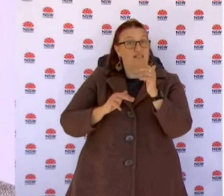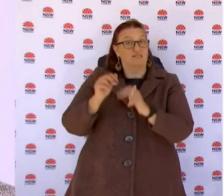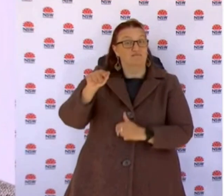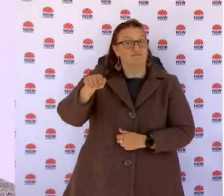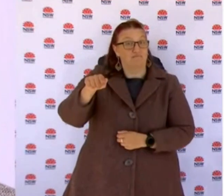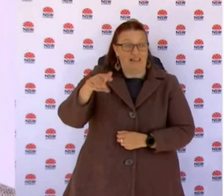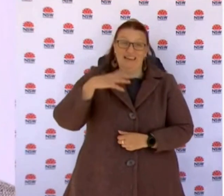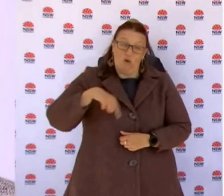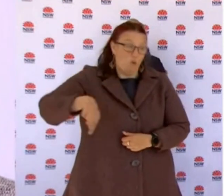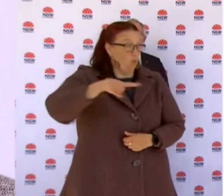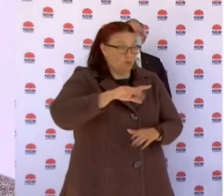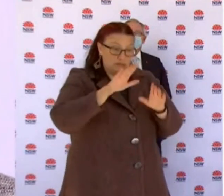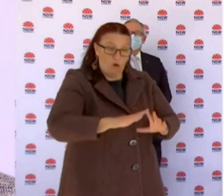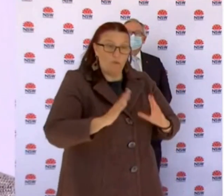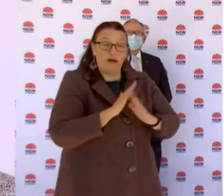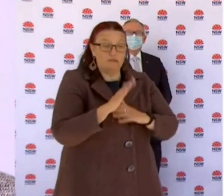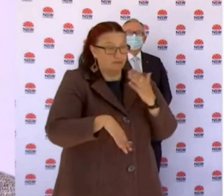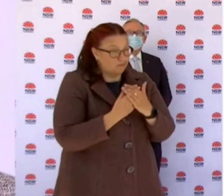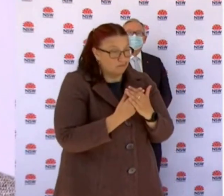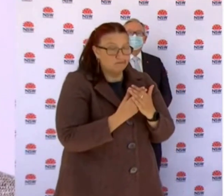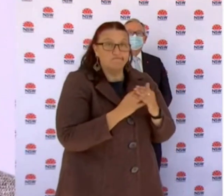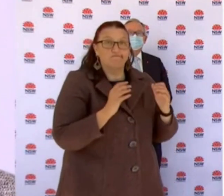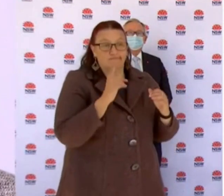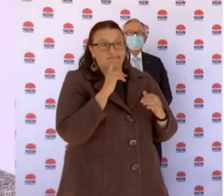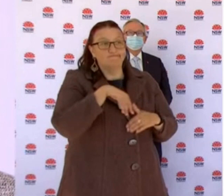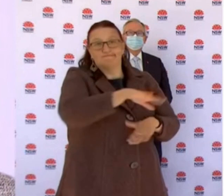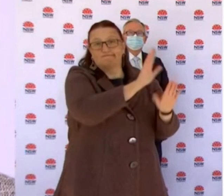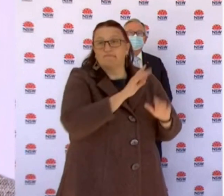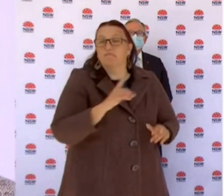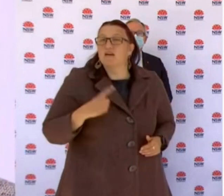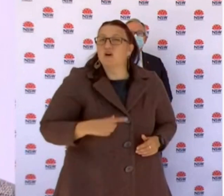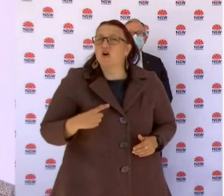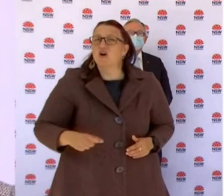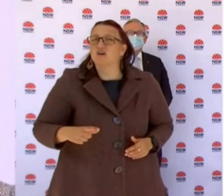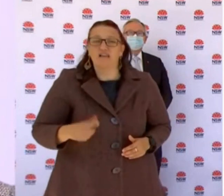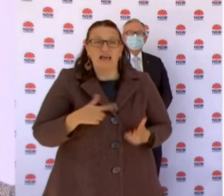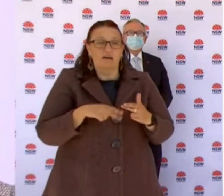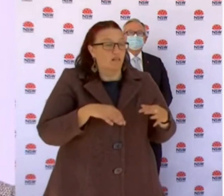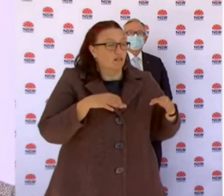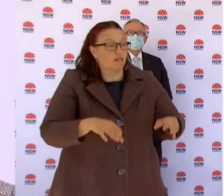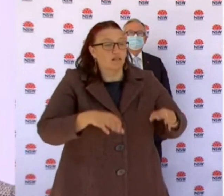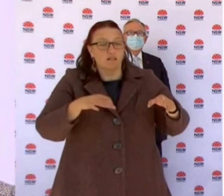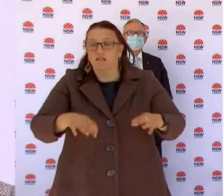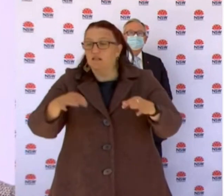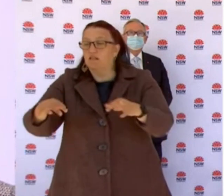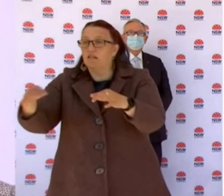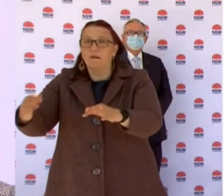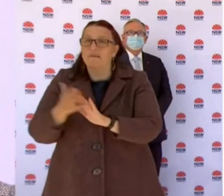allows us just to get ahead of any spread that might have occurred because that exposure extends back to Monday